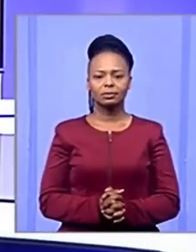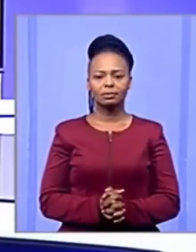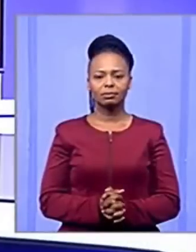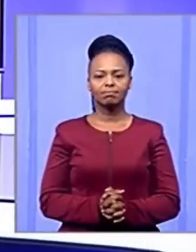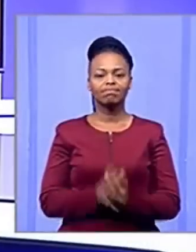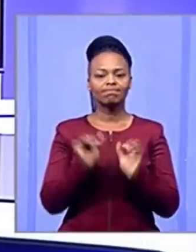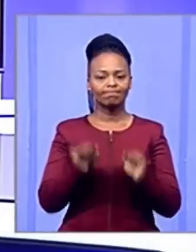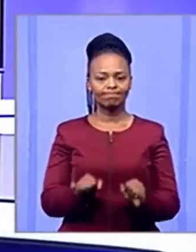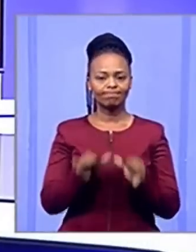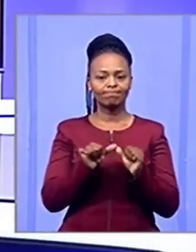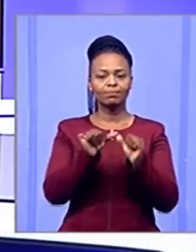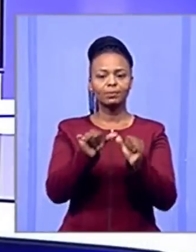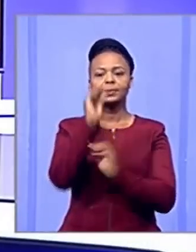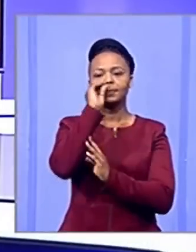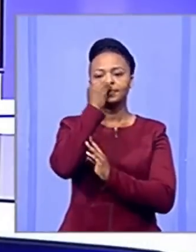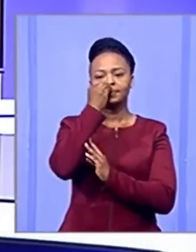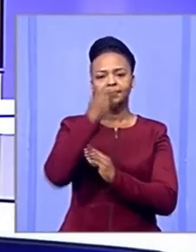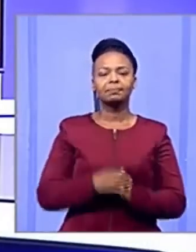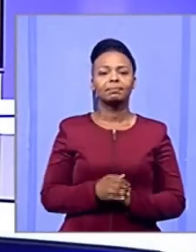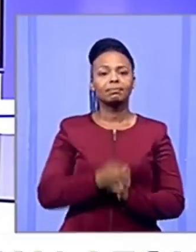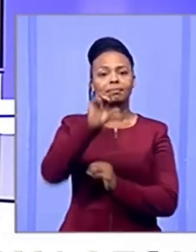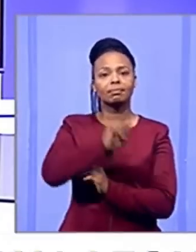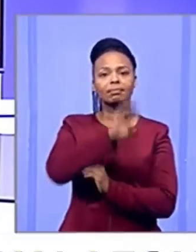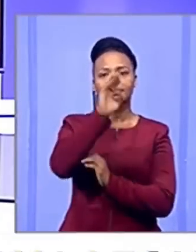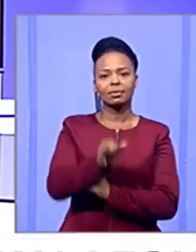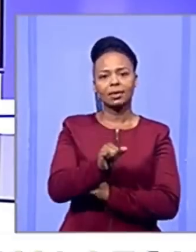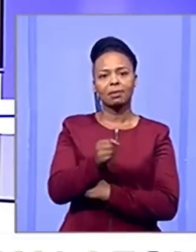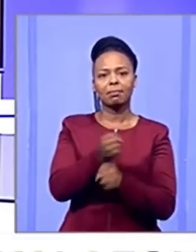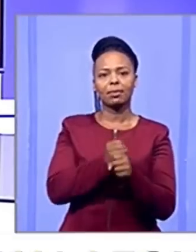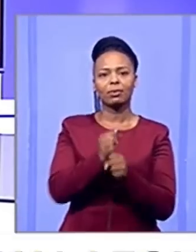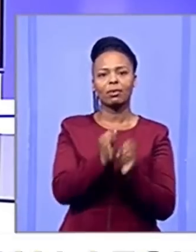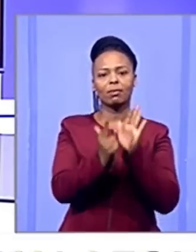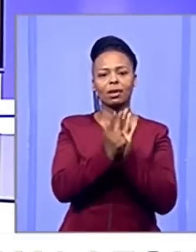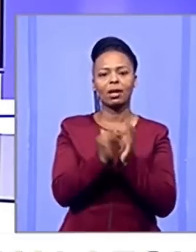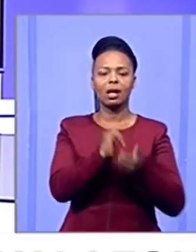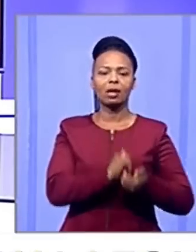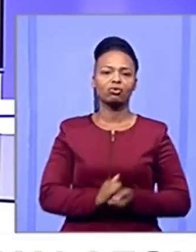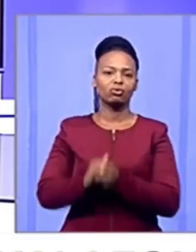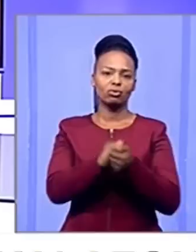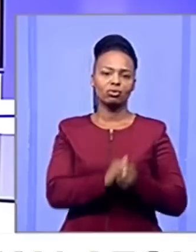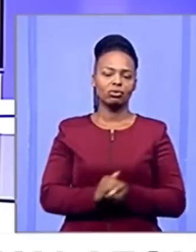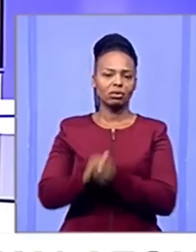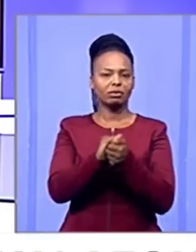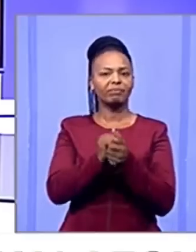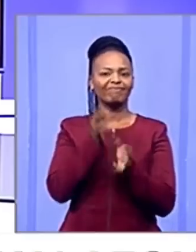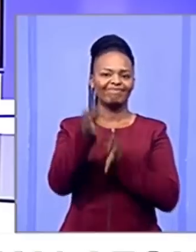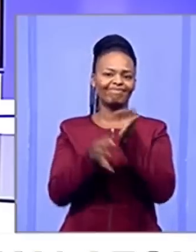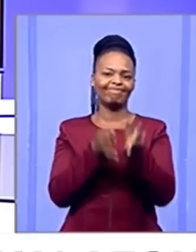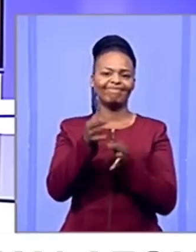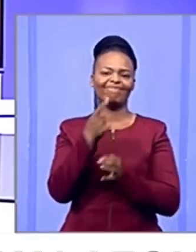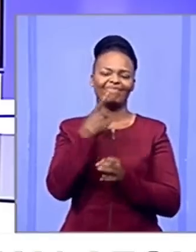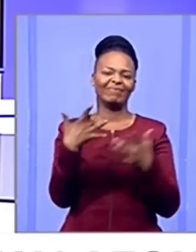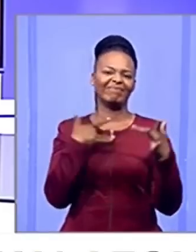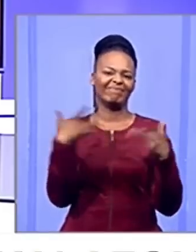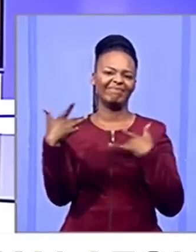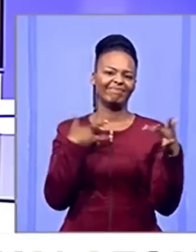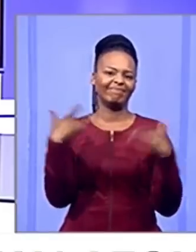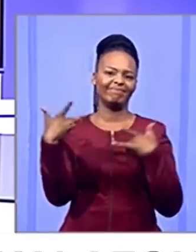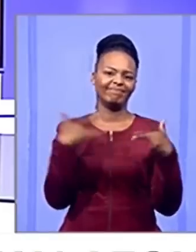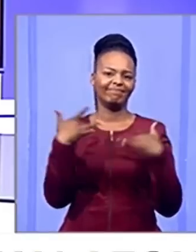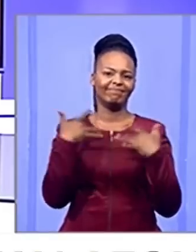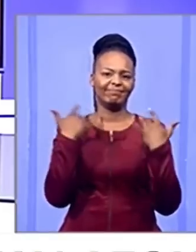Batho besho re sa le amogela. South African Medical Legal Association e re e hlobaetšwa ke palo ya godimo ya